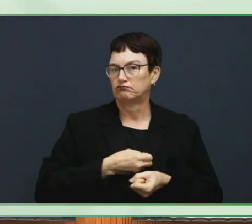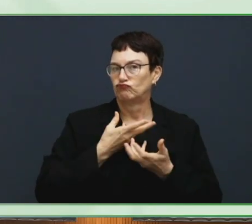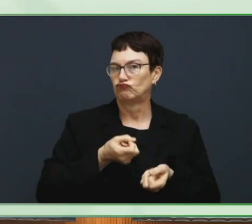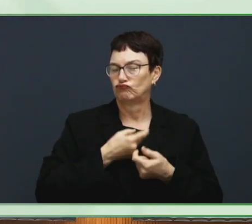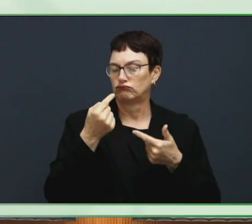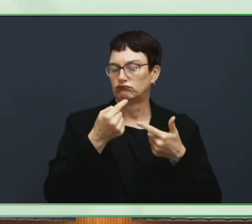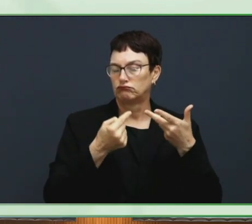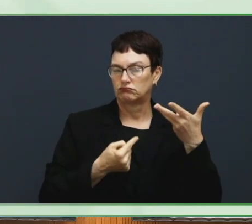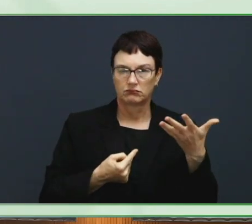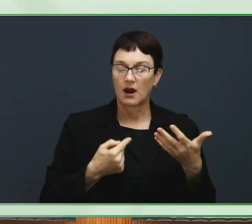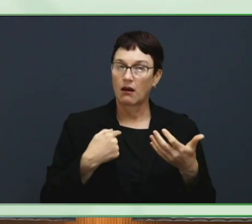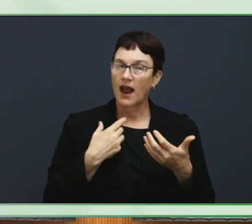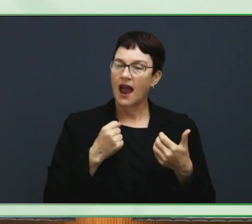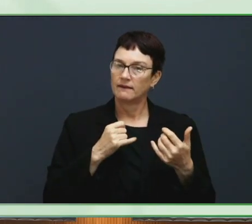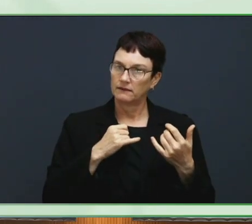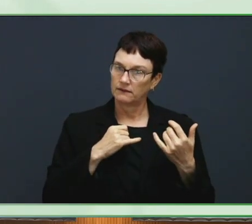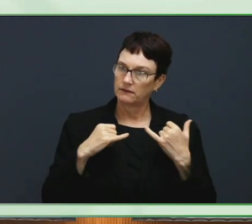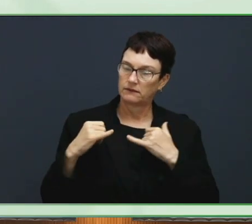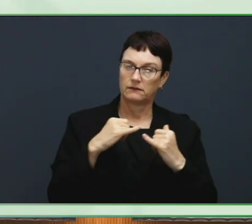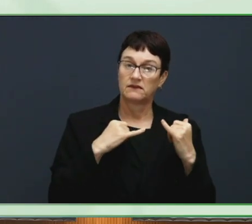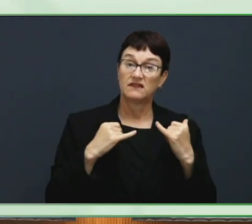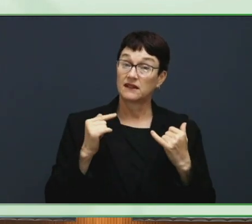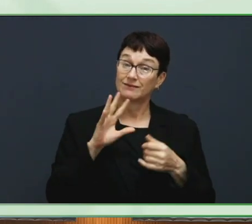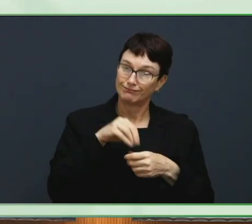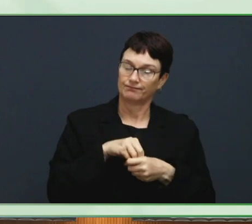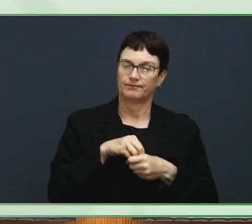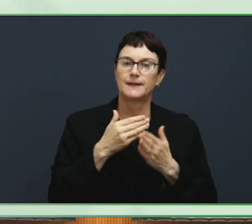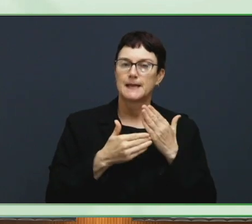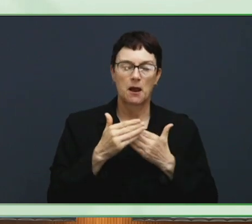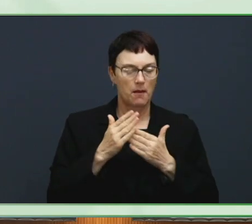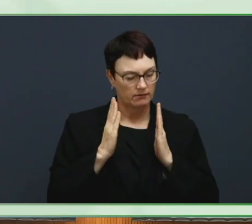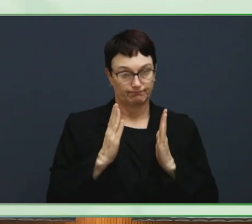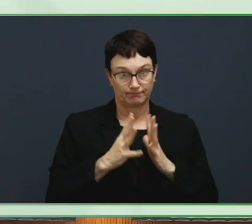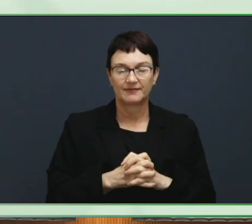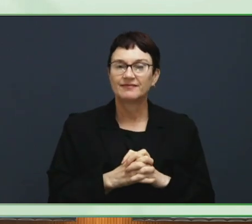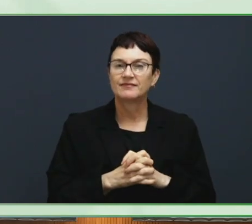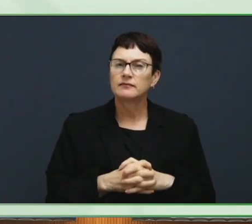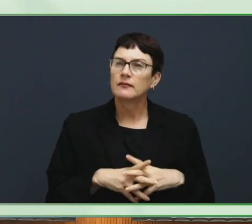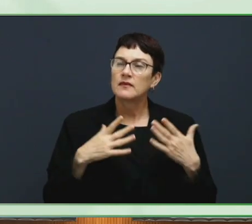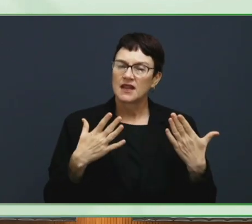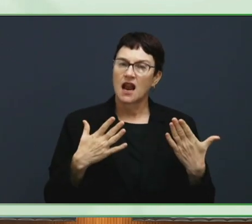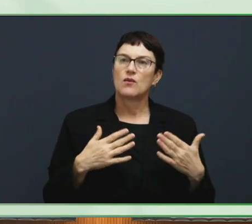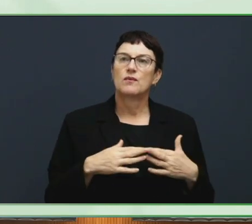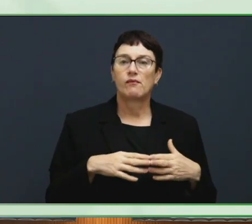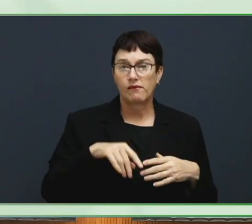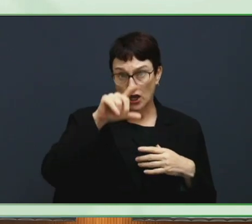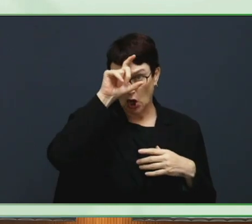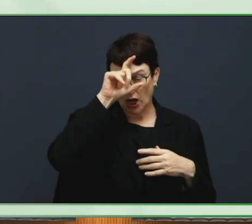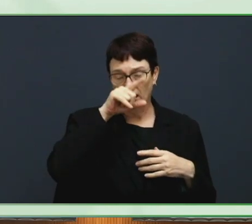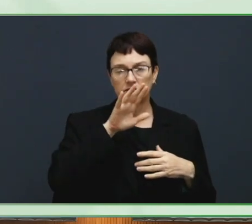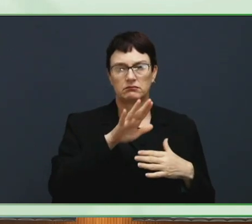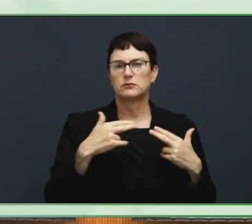would say. Today, about the humanitarian crisis from Turkey, I will give